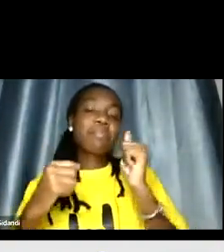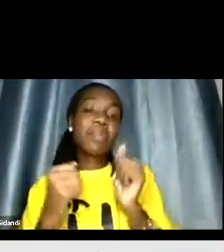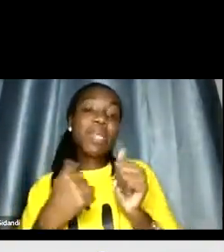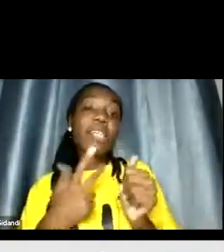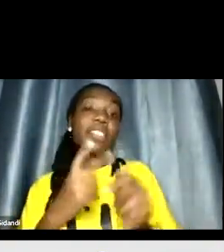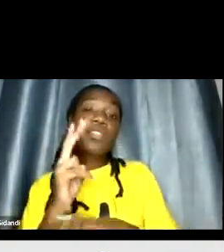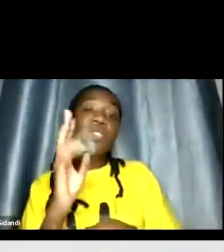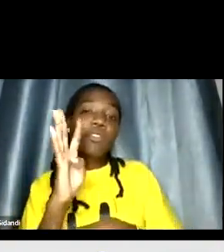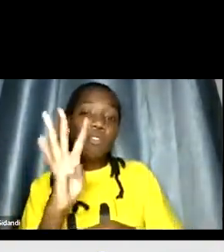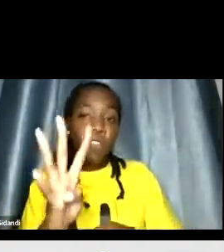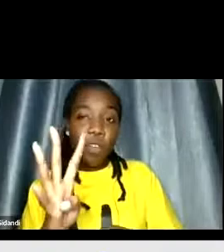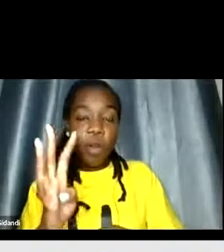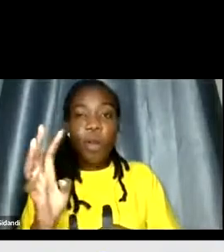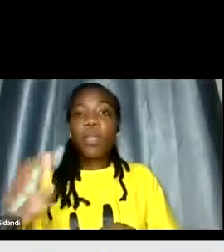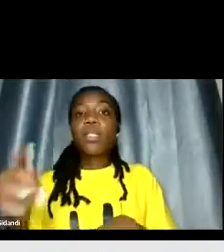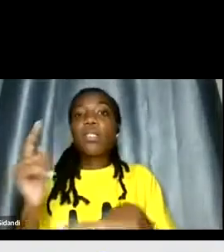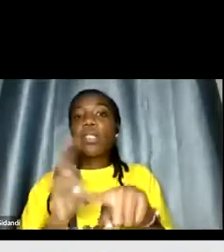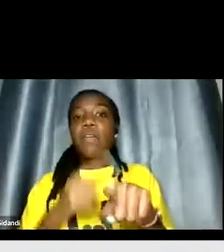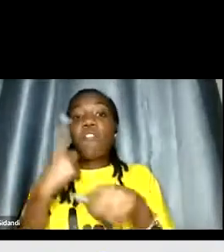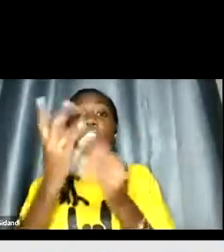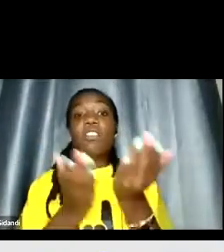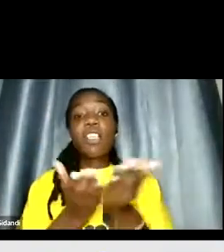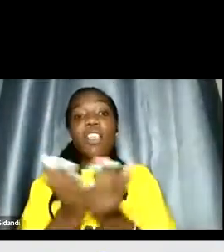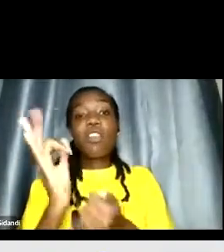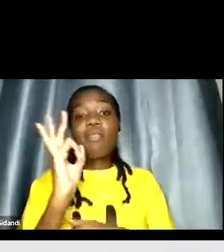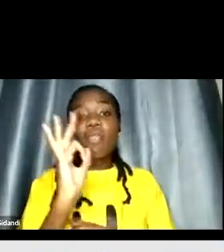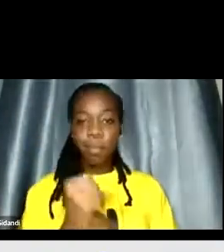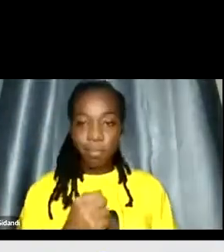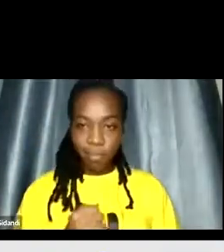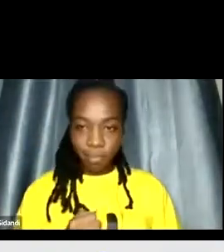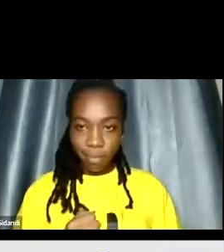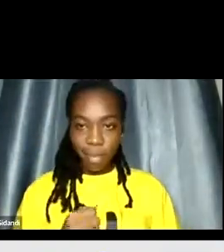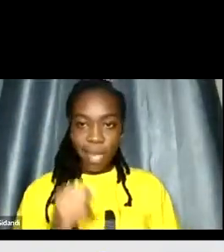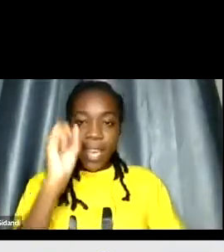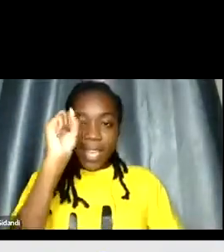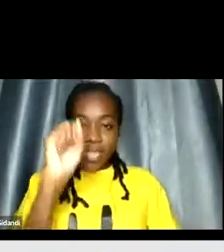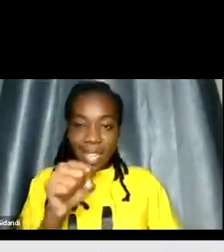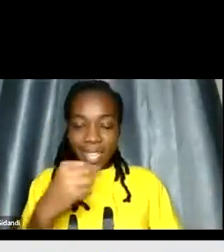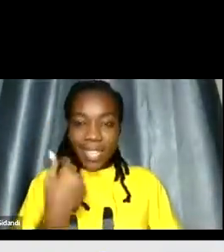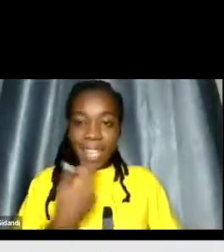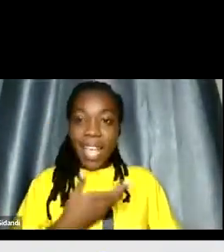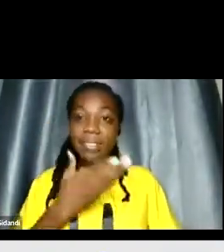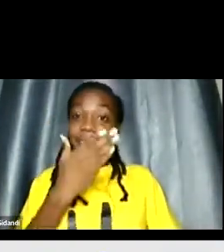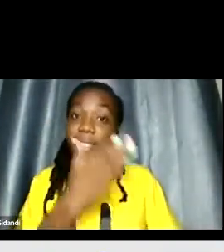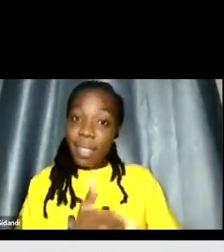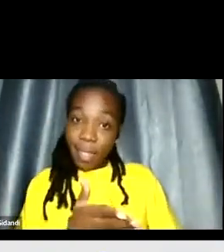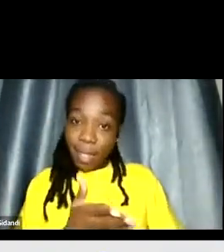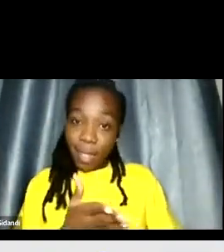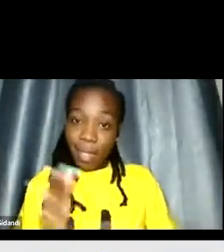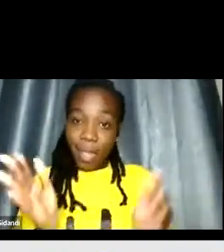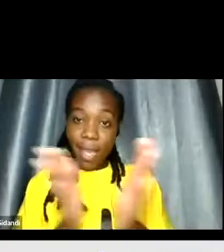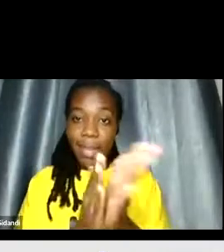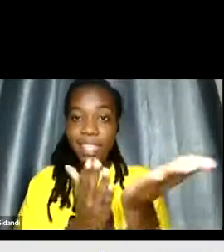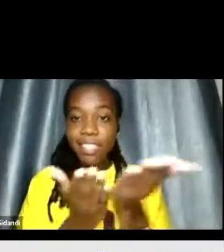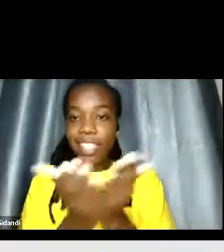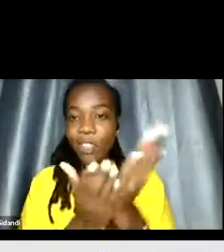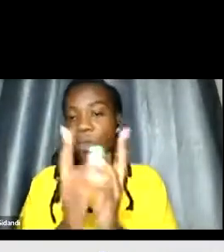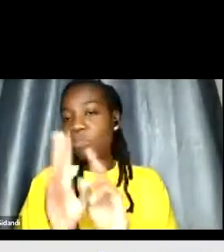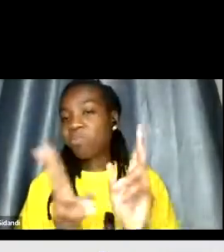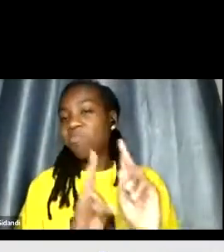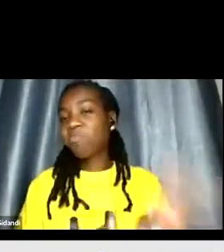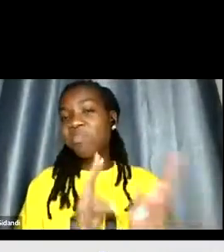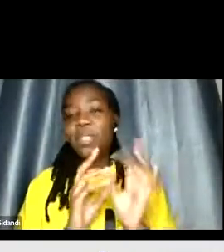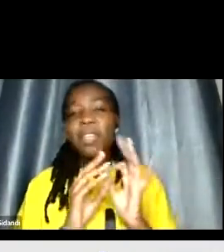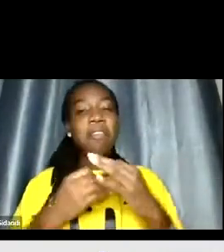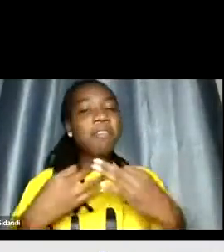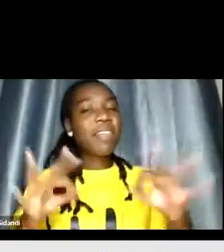episode of season 3. So yes, we have been at this, and yes, the session is normally free. And we are so